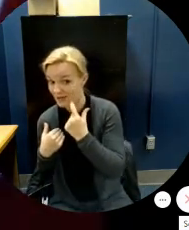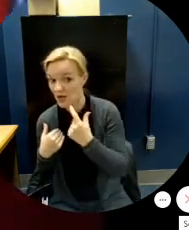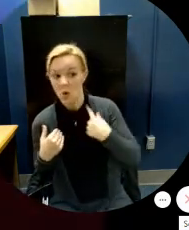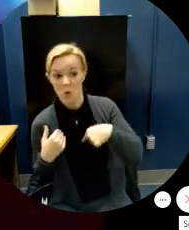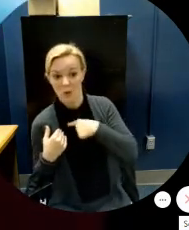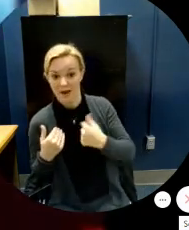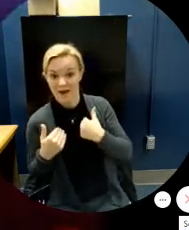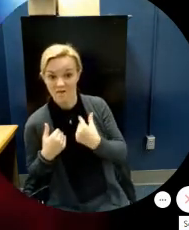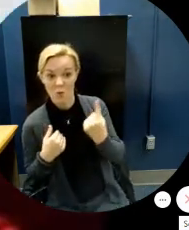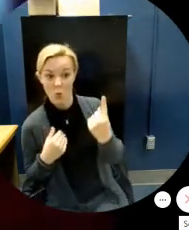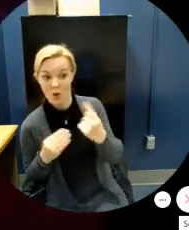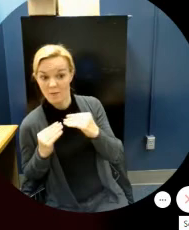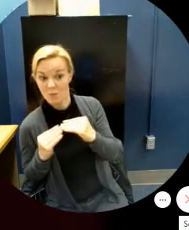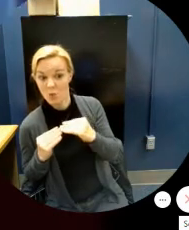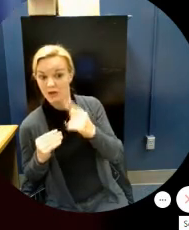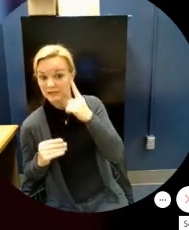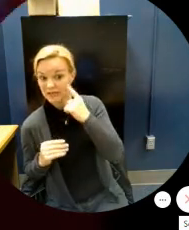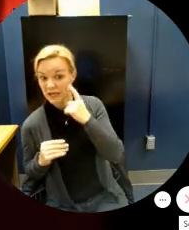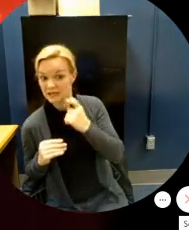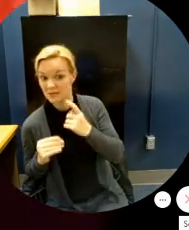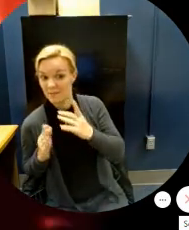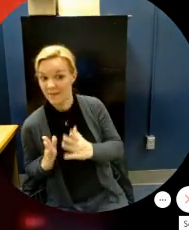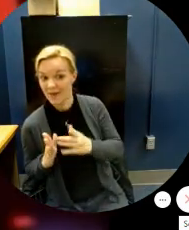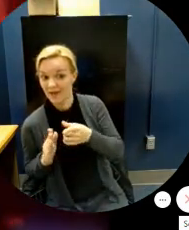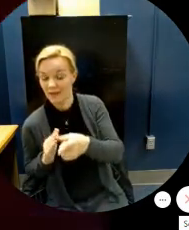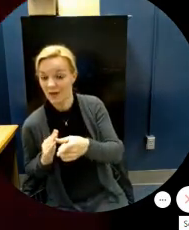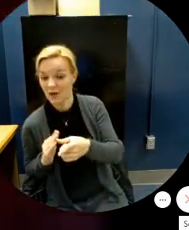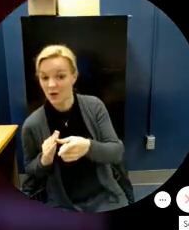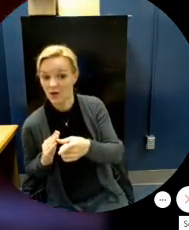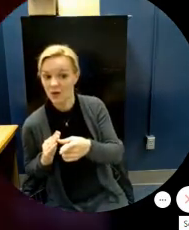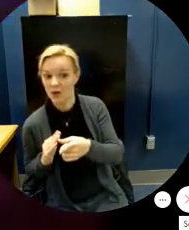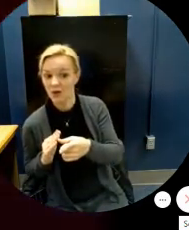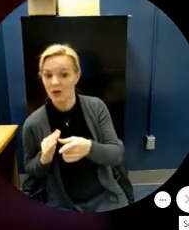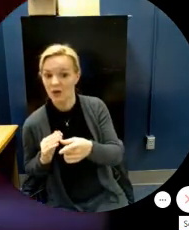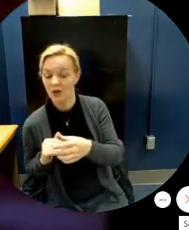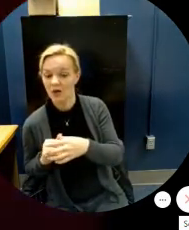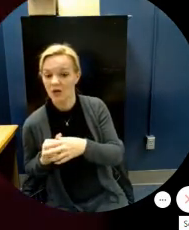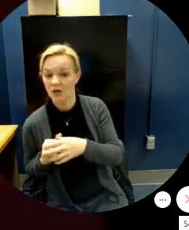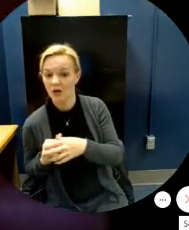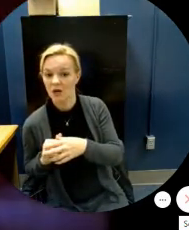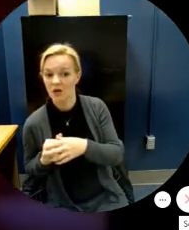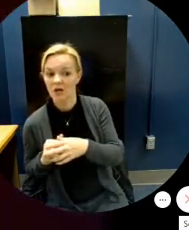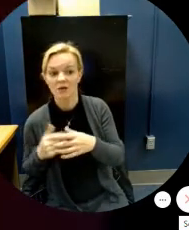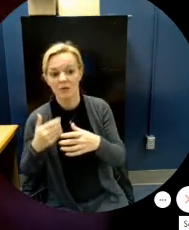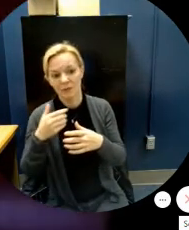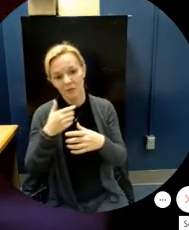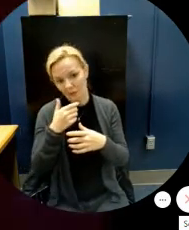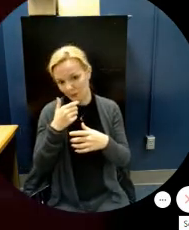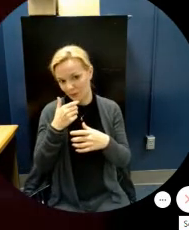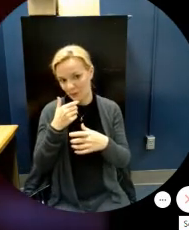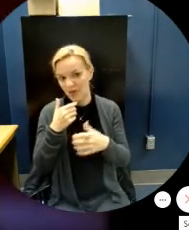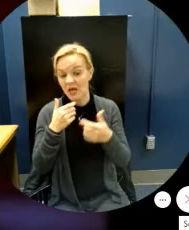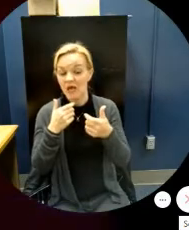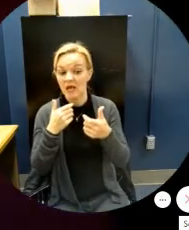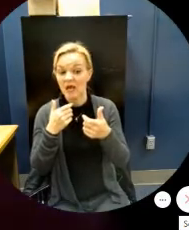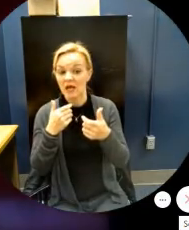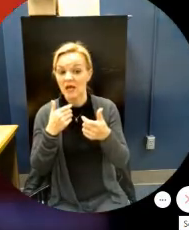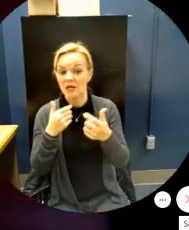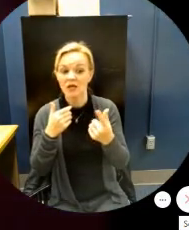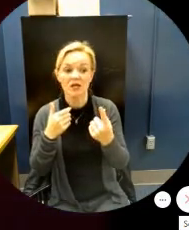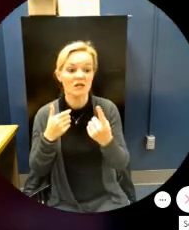suspect, 13 Adams. And for the other barricade suspect at 1411 East 61 Street. Is there any out there in one or less